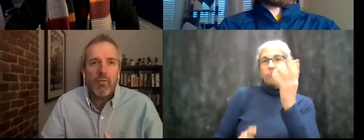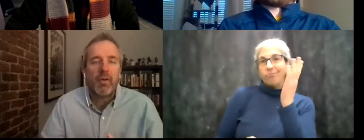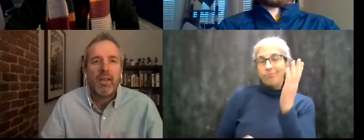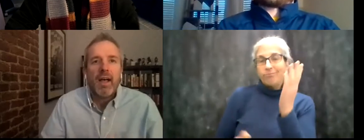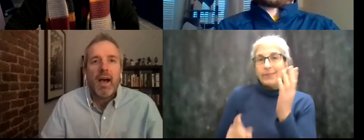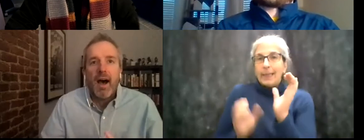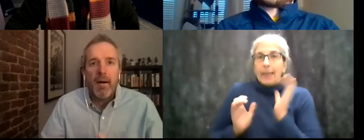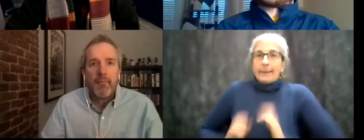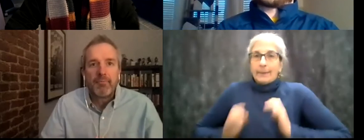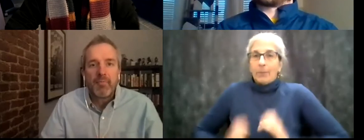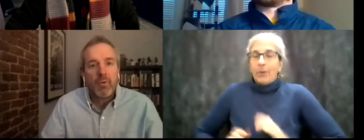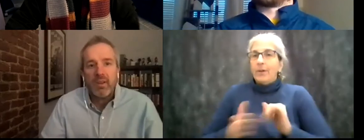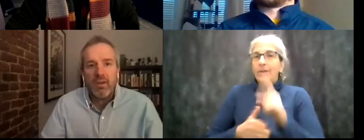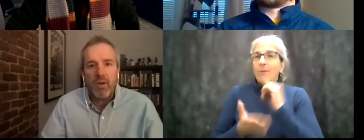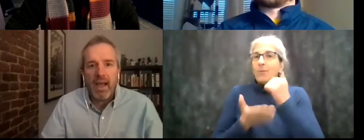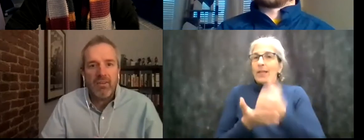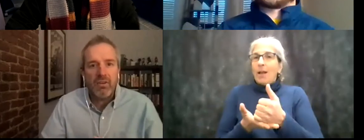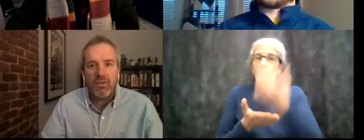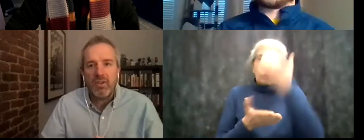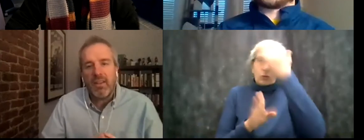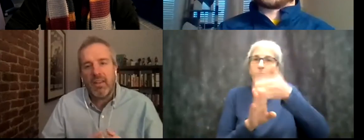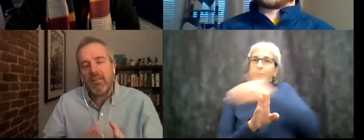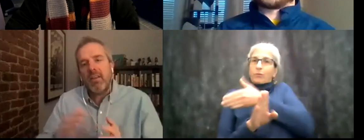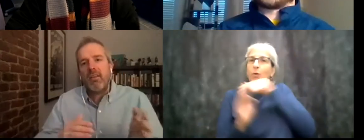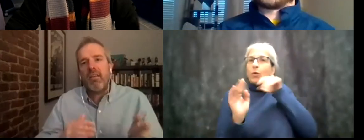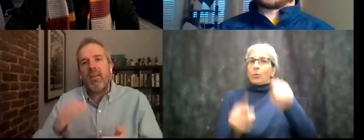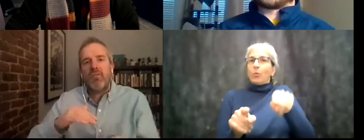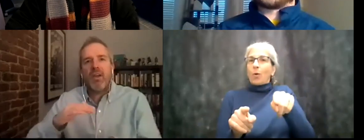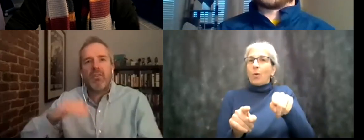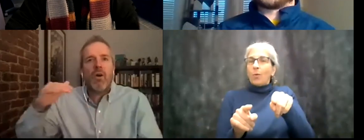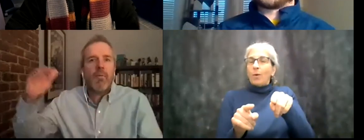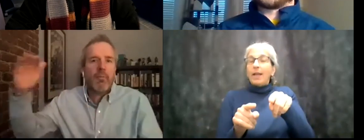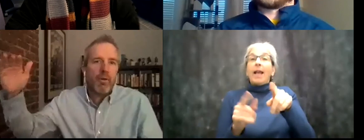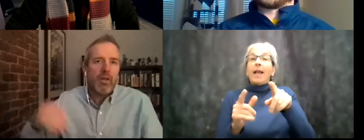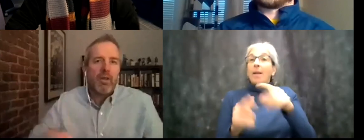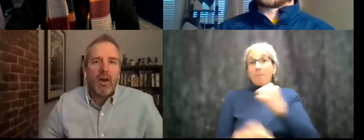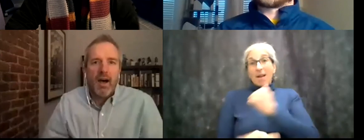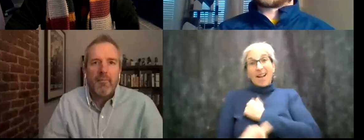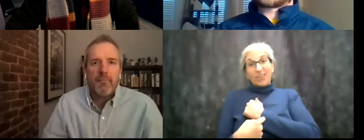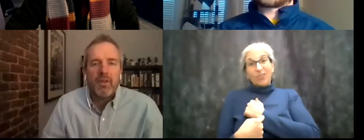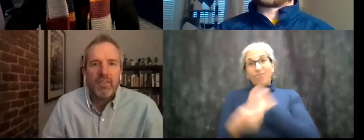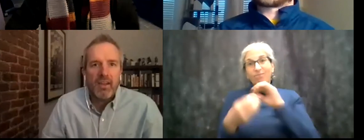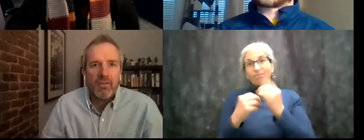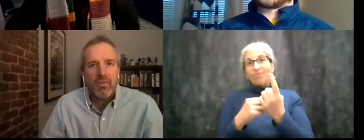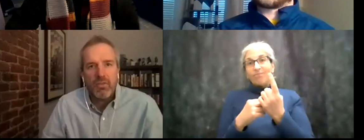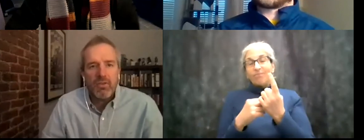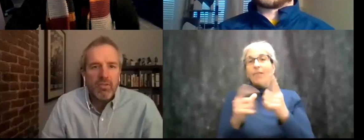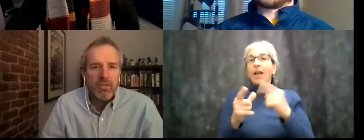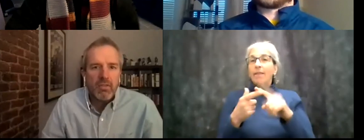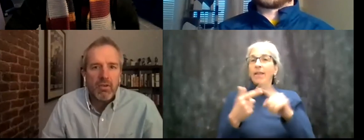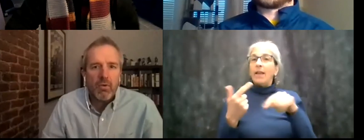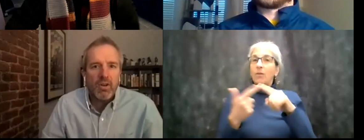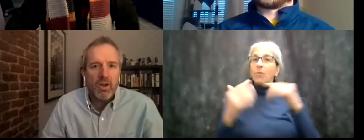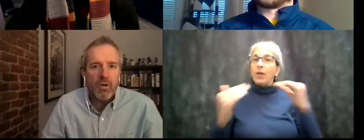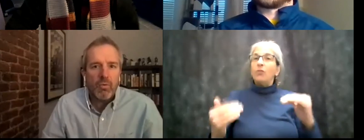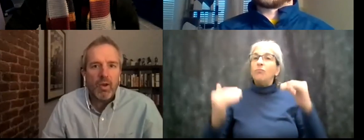help. But really, you know, attitude is huge. And then as you go up, you know, the scale,